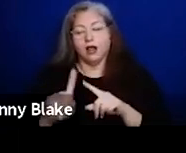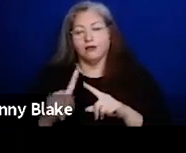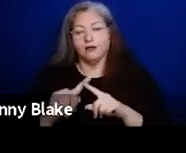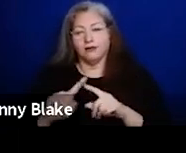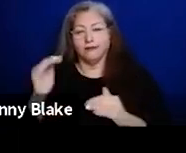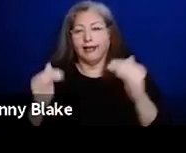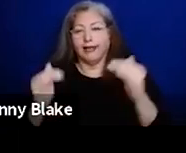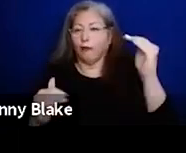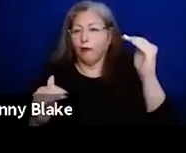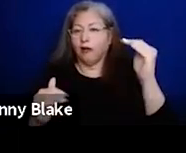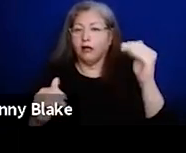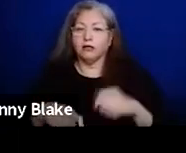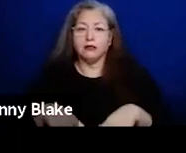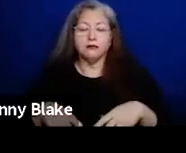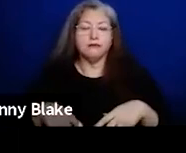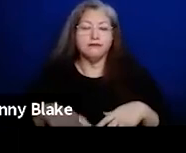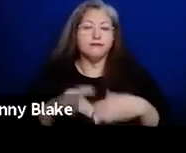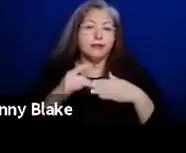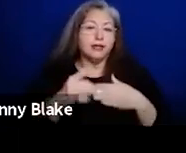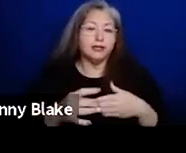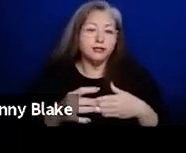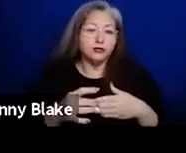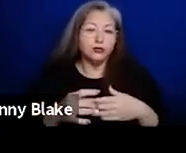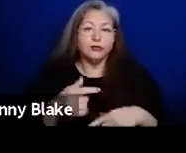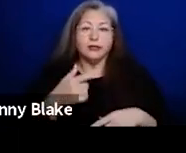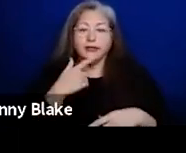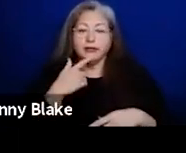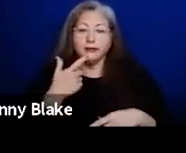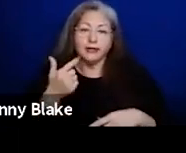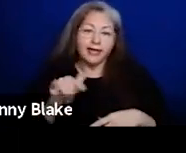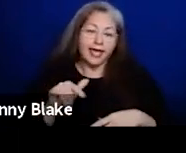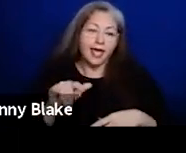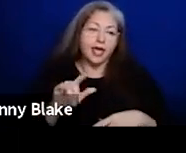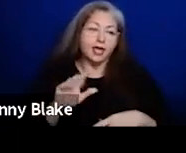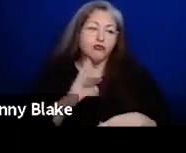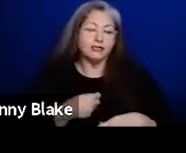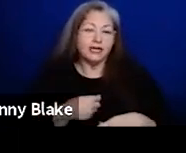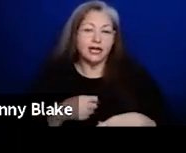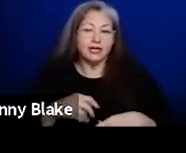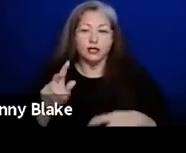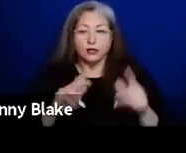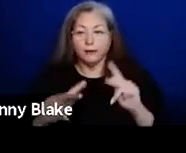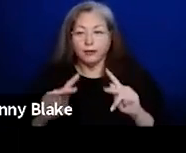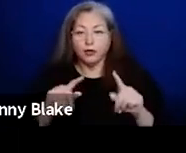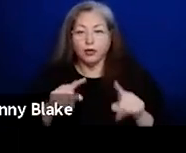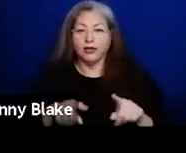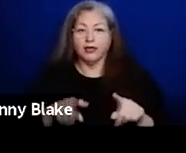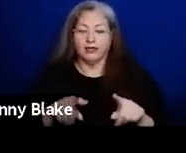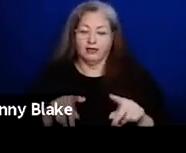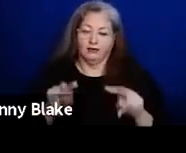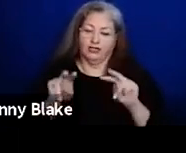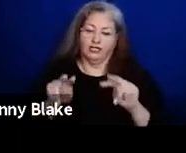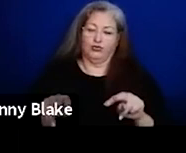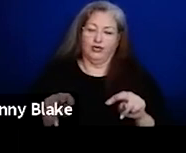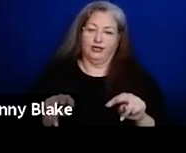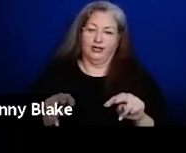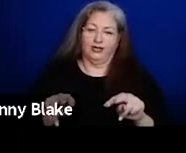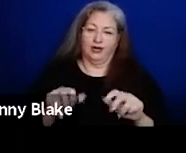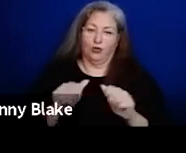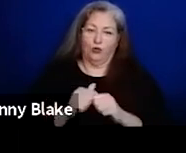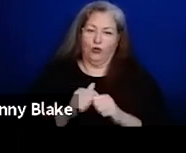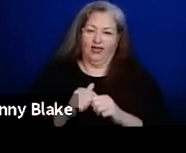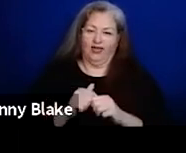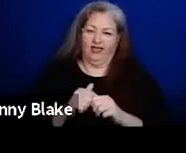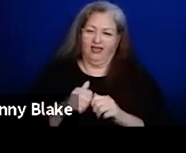inequality. It leads to lesbian, gay, transgender people being treated with hostility in